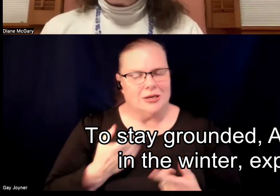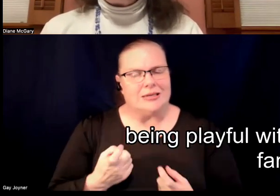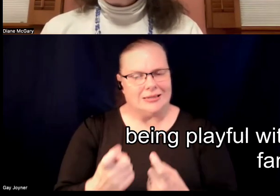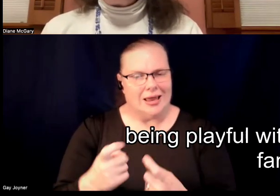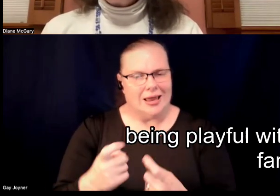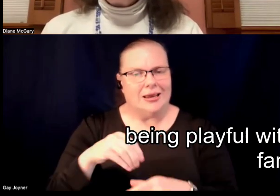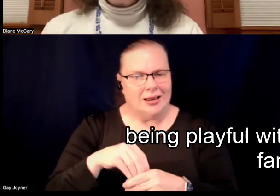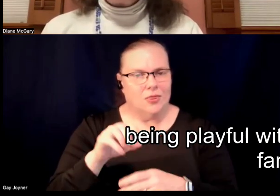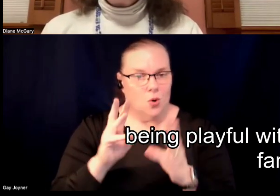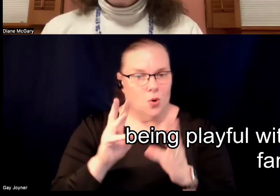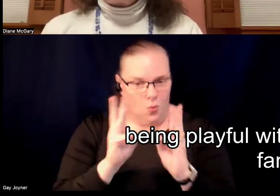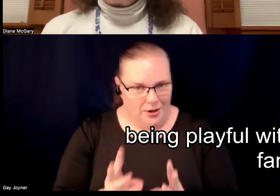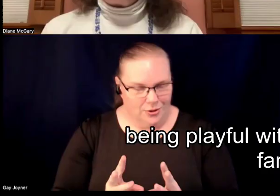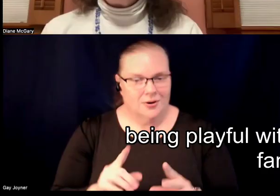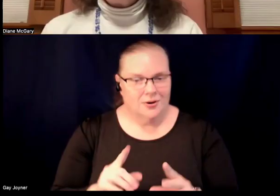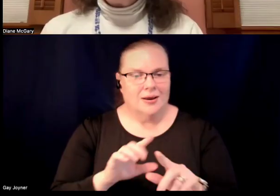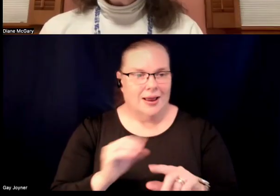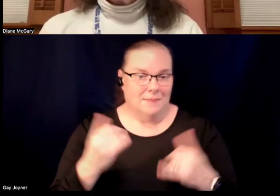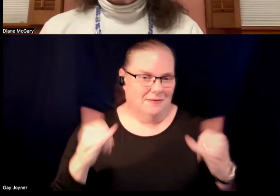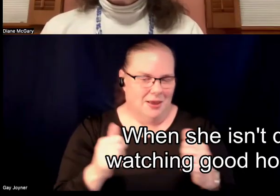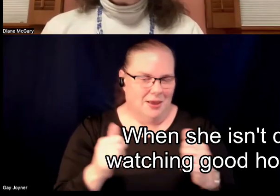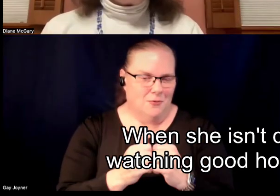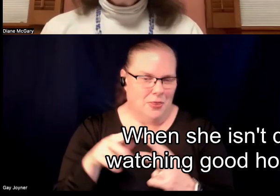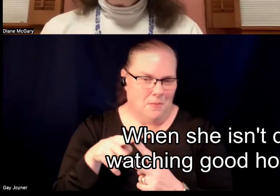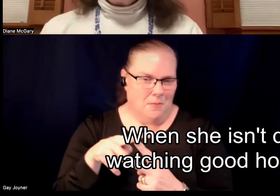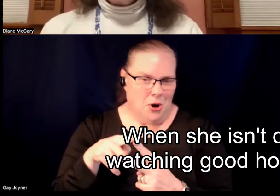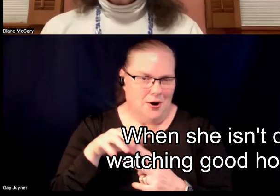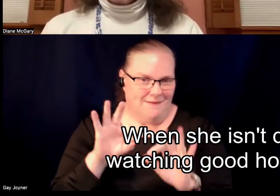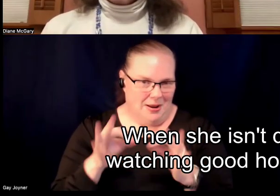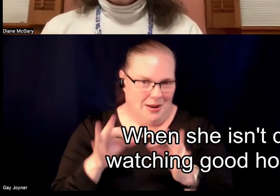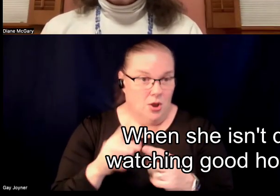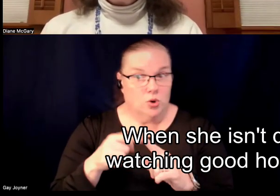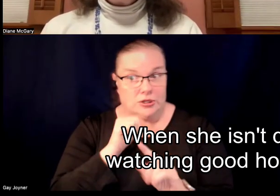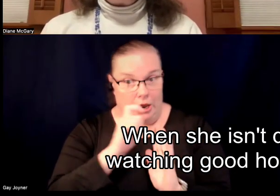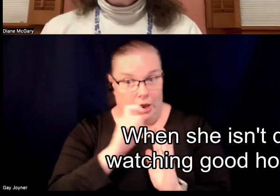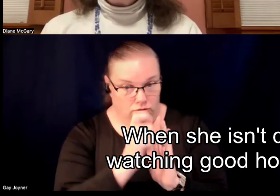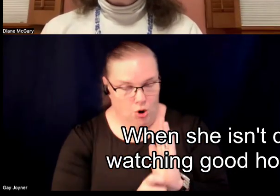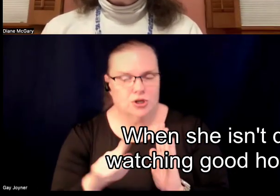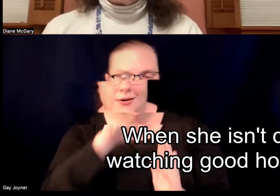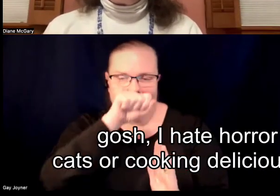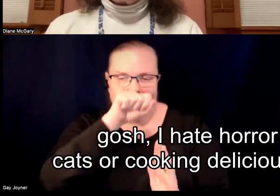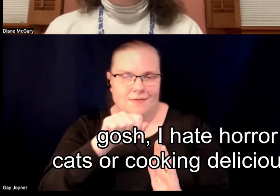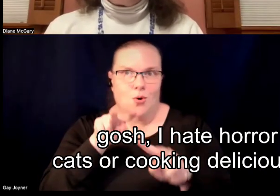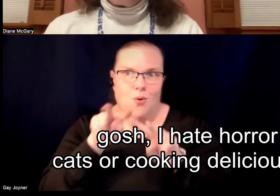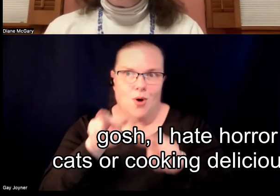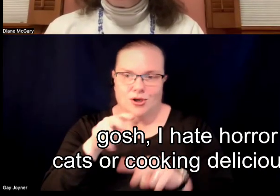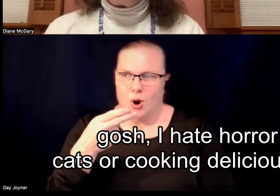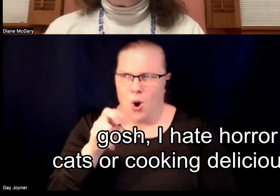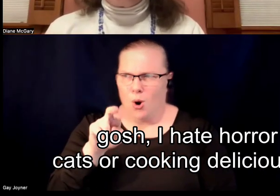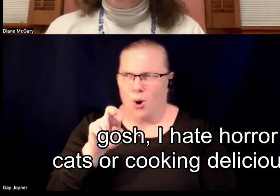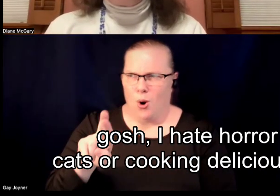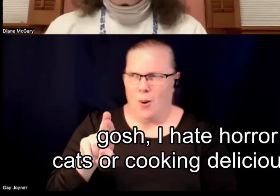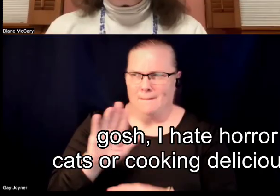nature, and being playful with her partner and family. When she isn't drawing, she loves watching good horror movies. Oh my gosh, I hate horror